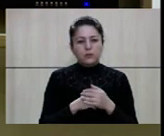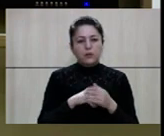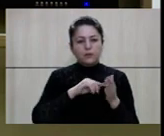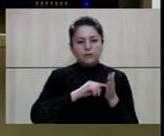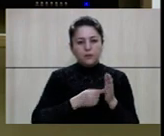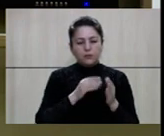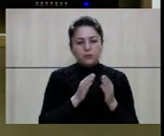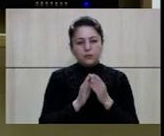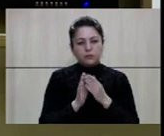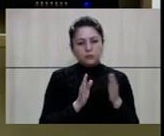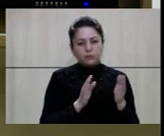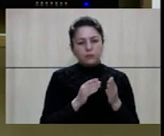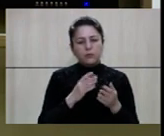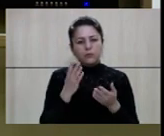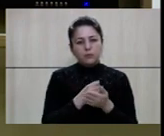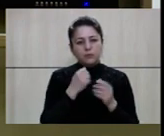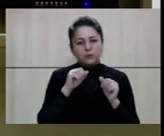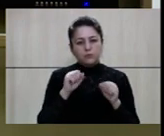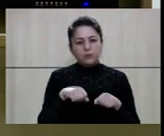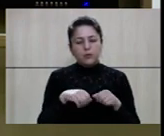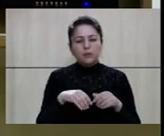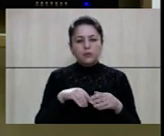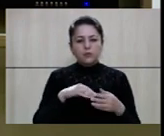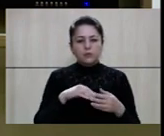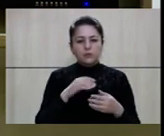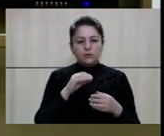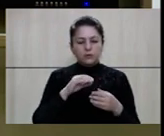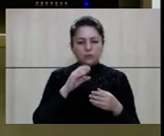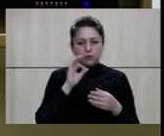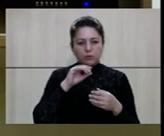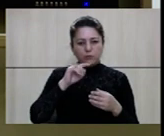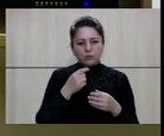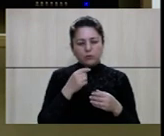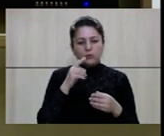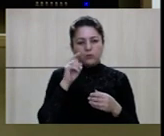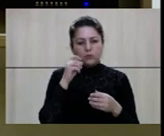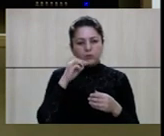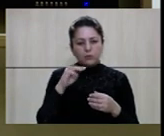surib topishingiz mumkin. Demak, 0,100000 dan